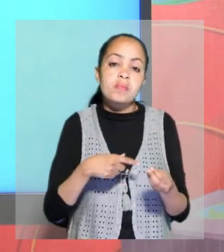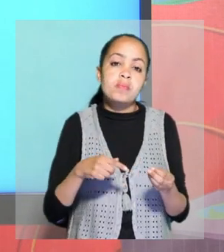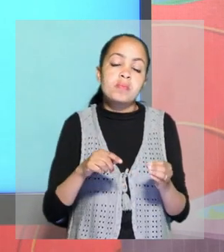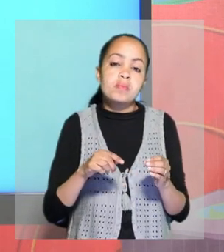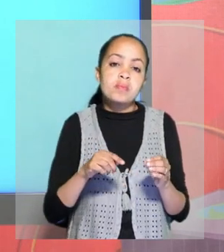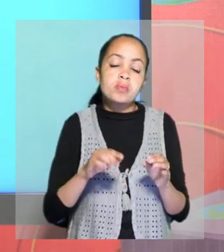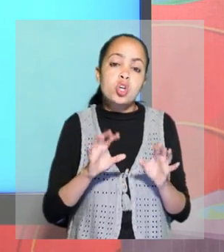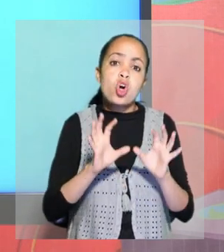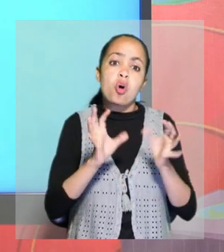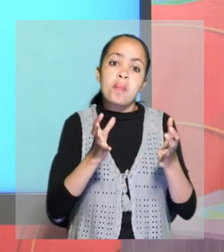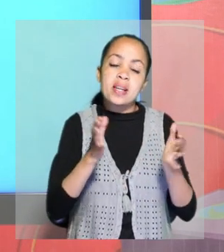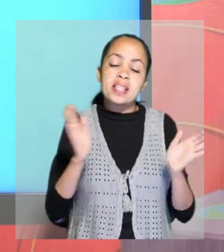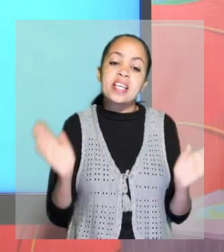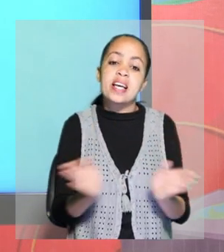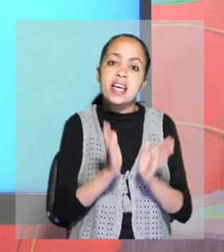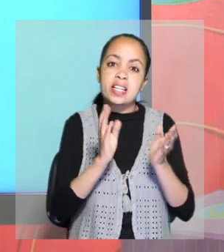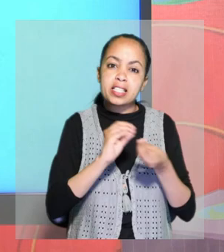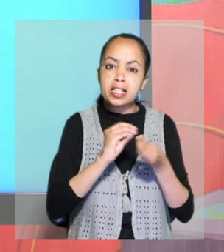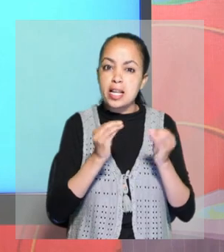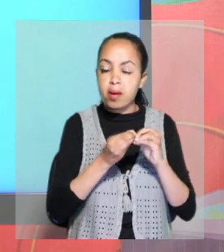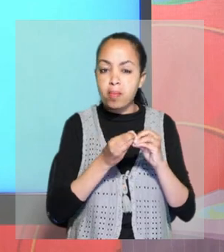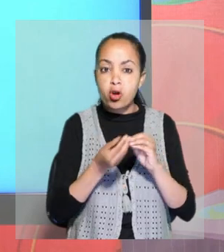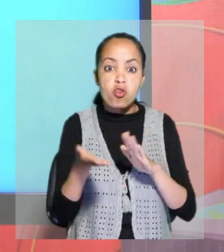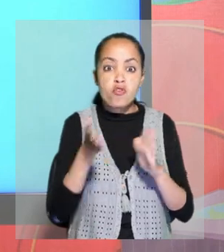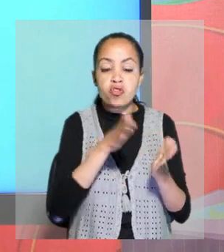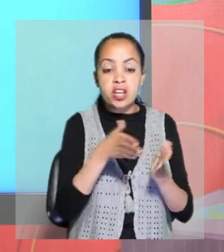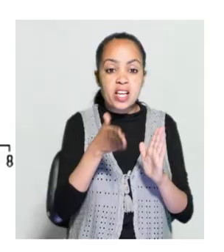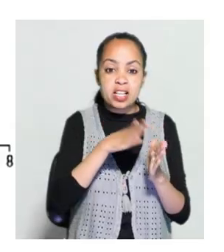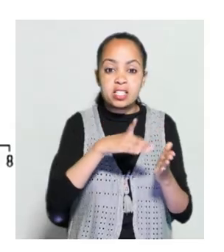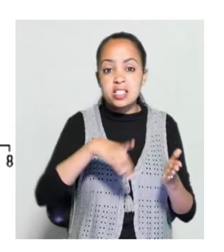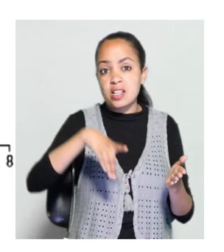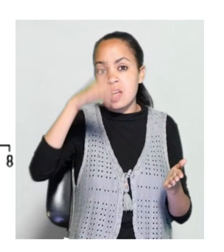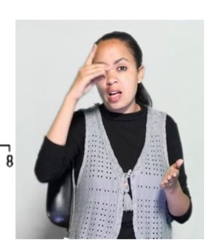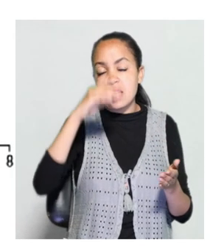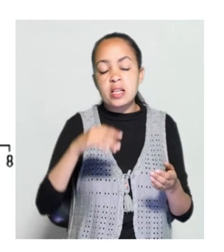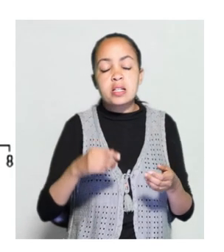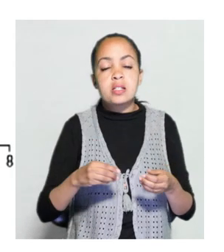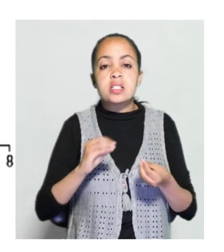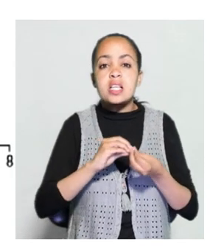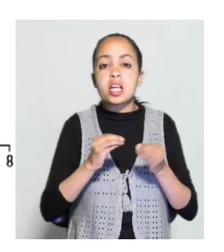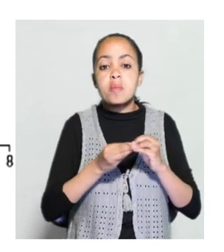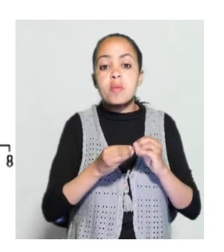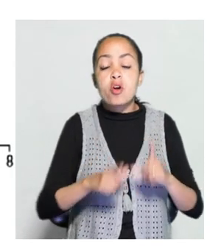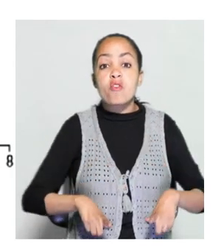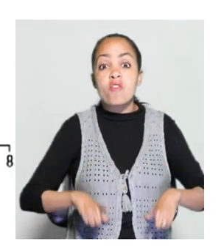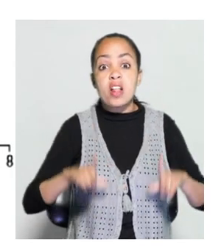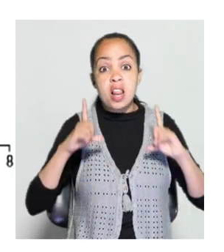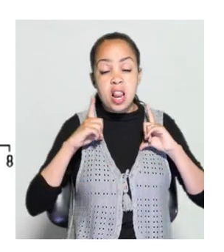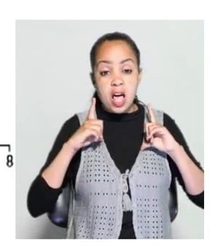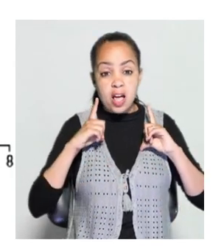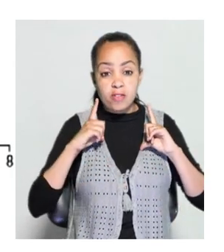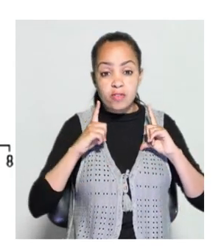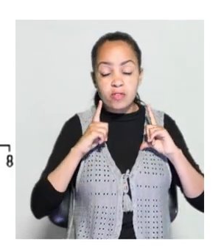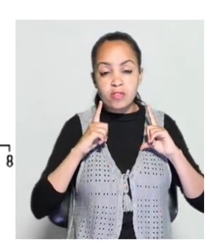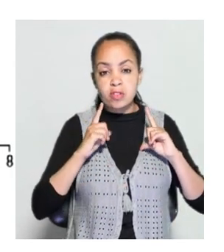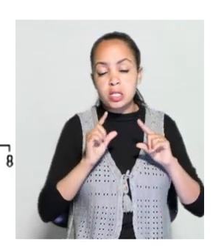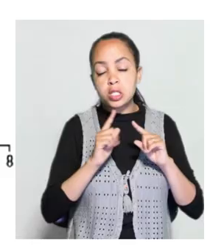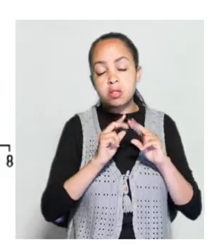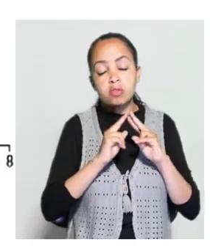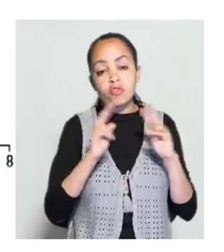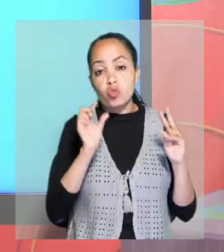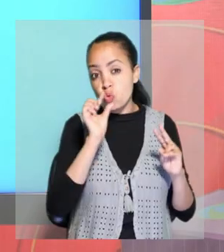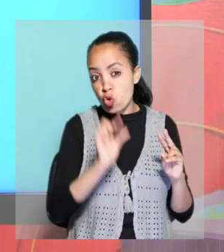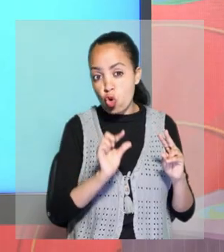encouragement. And again, the number of deaths become high. The number of life expectancy of this type of pyramid is too low